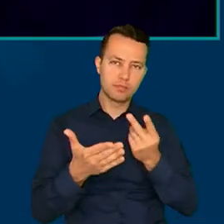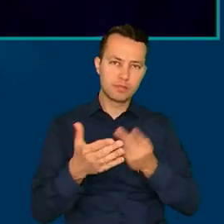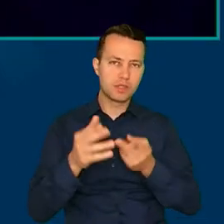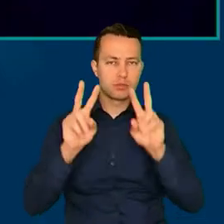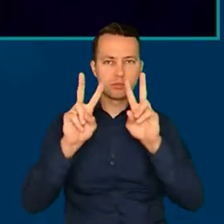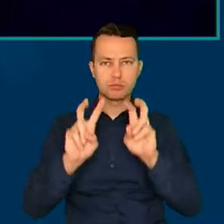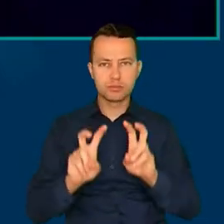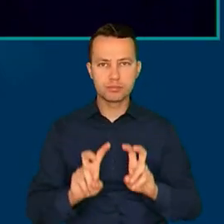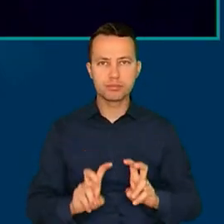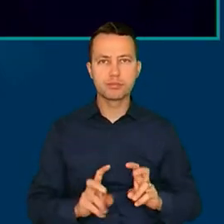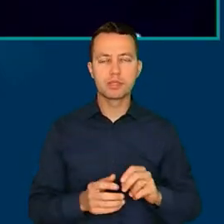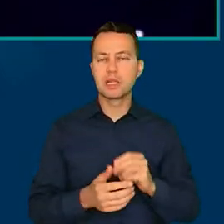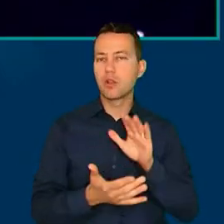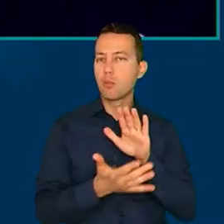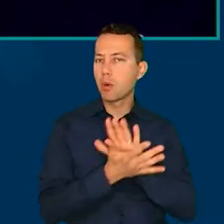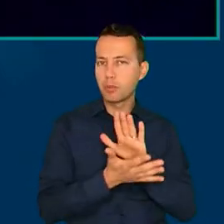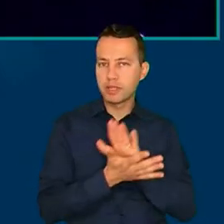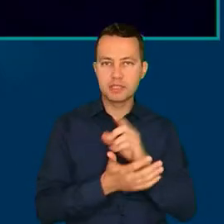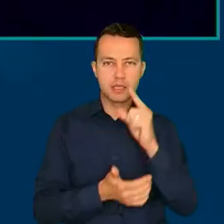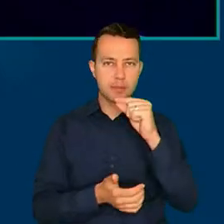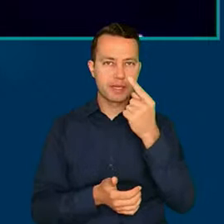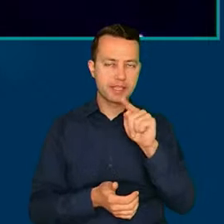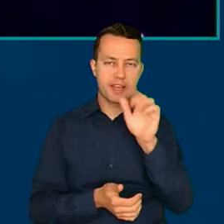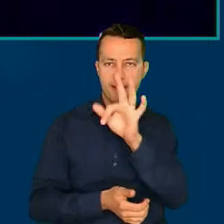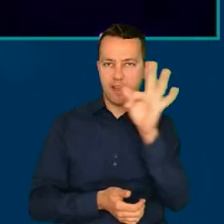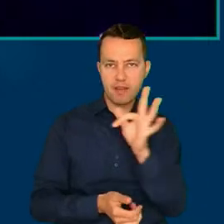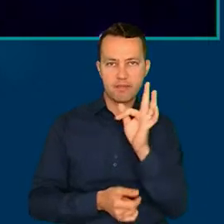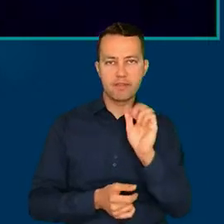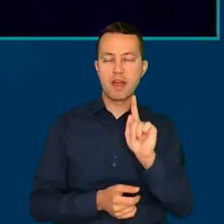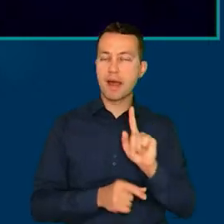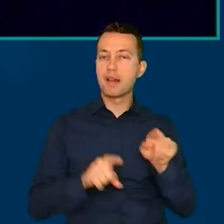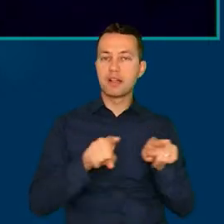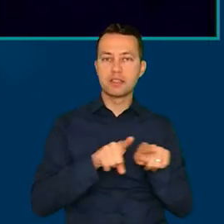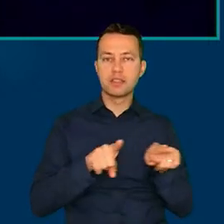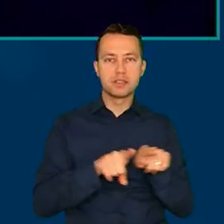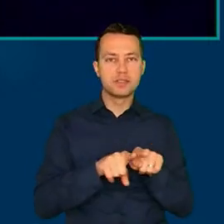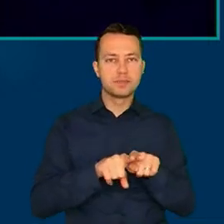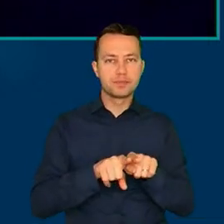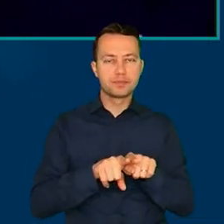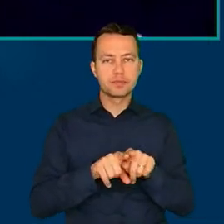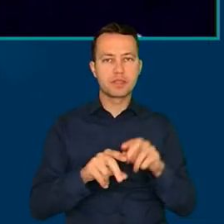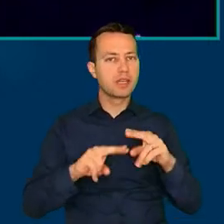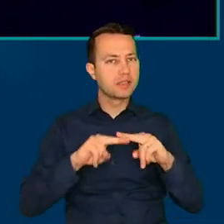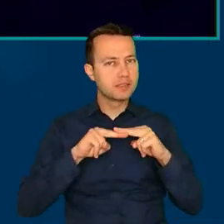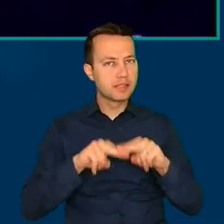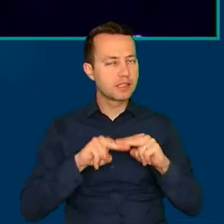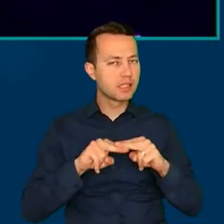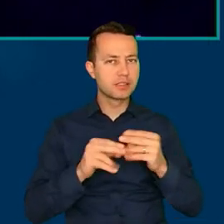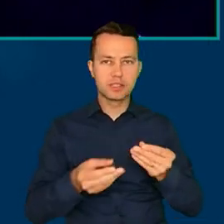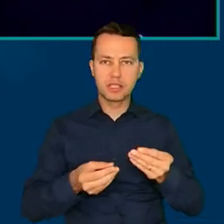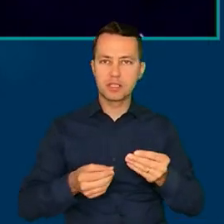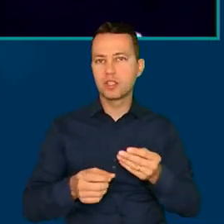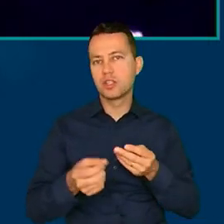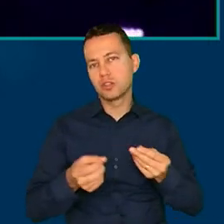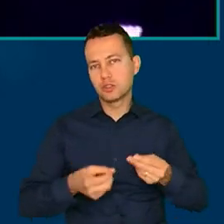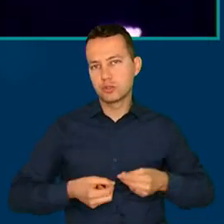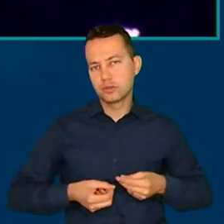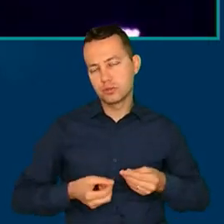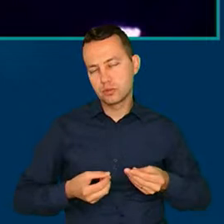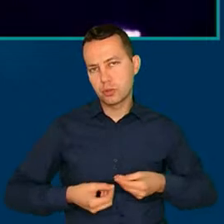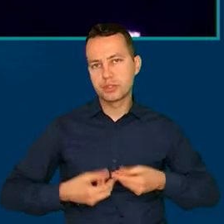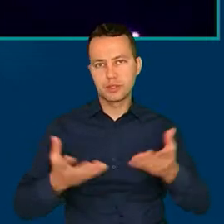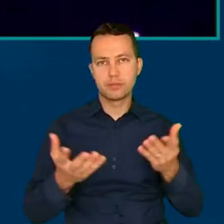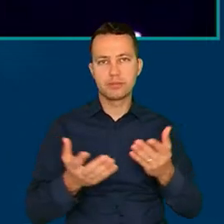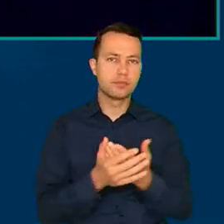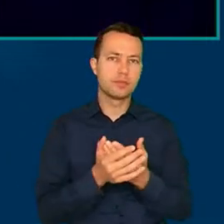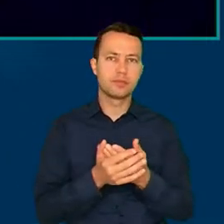are available not just in PDF as publications. The particular tools are also available in